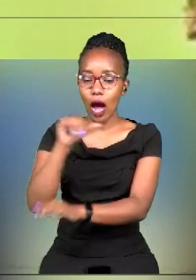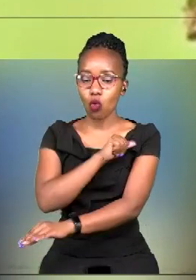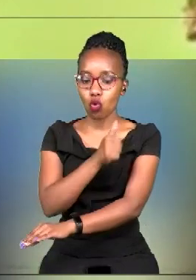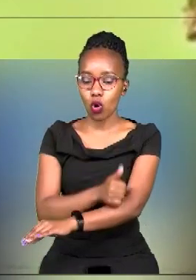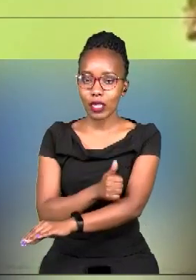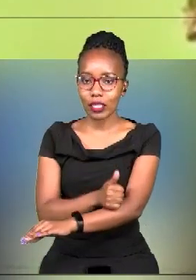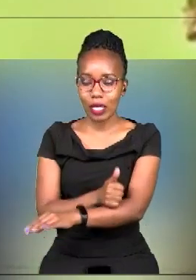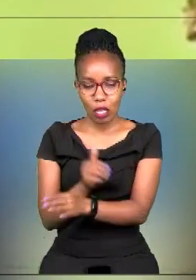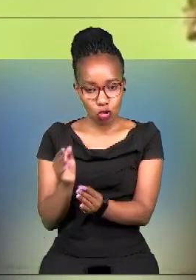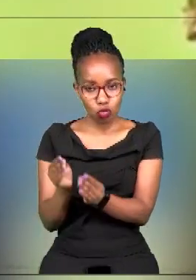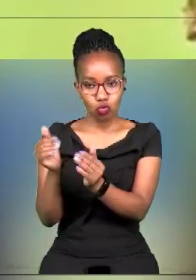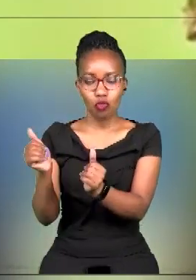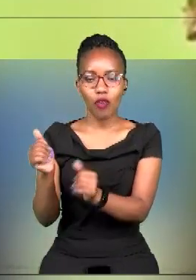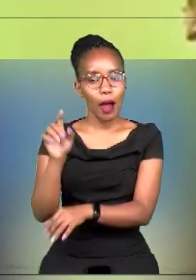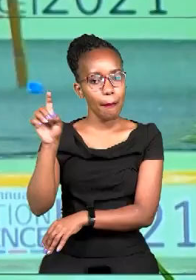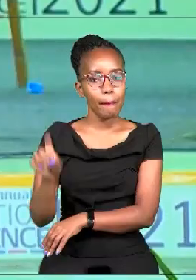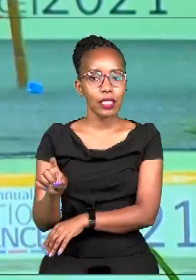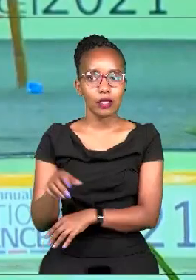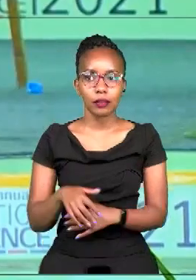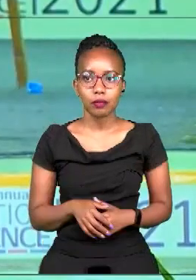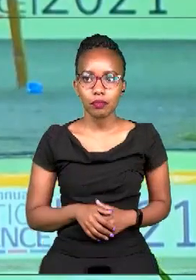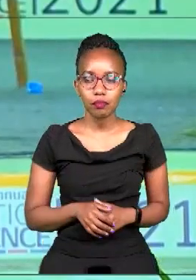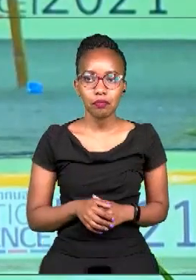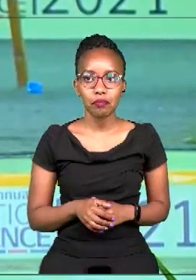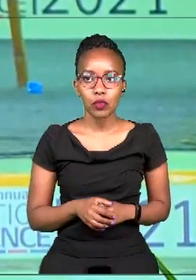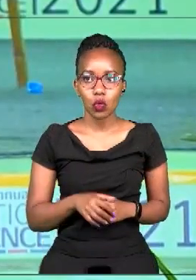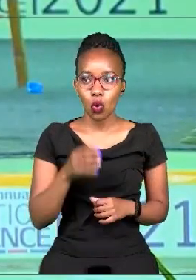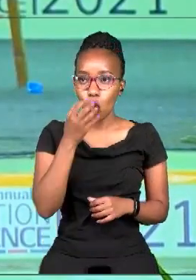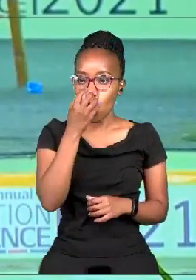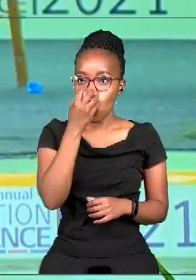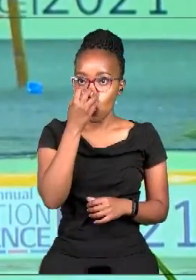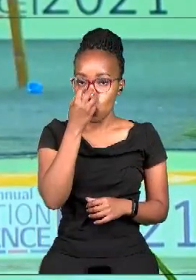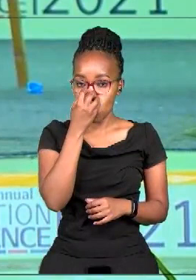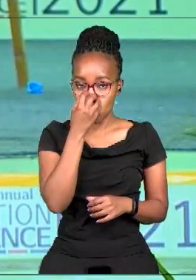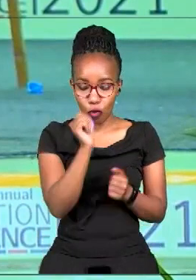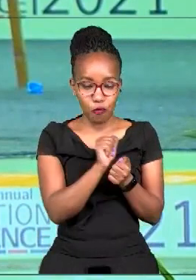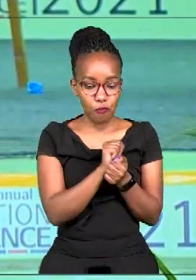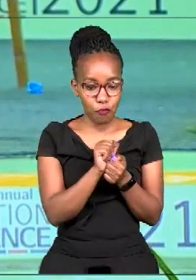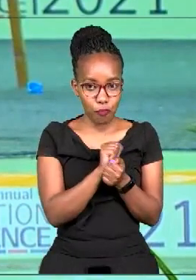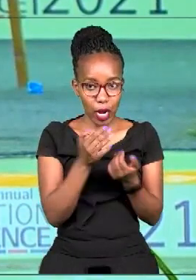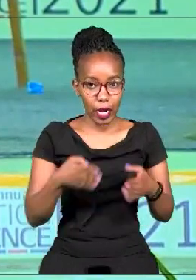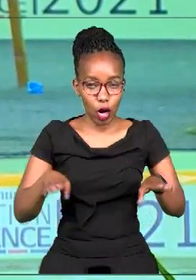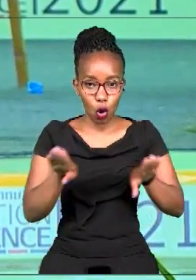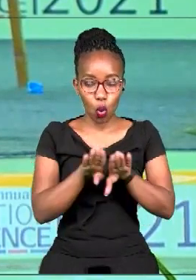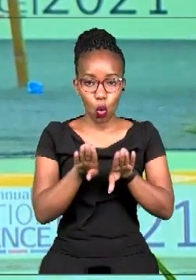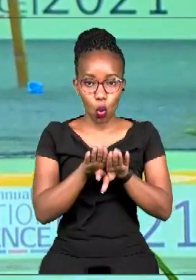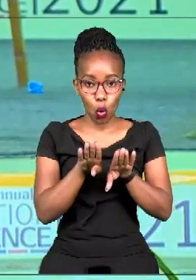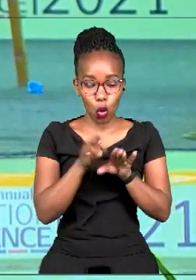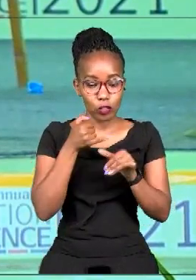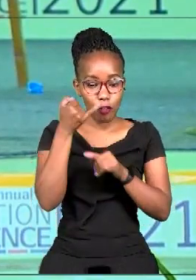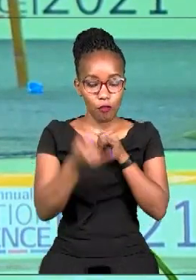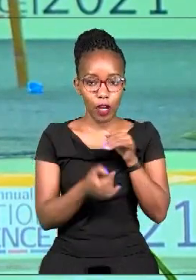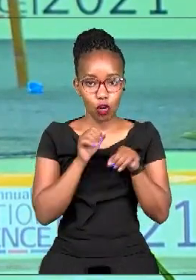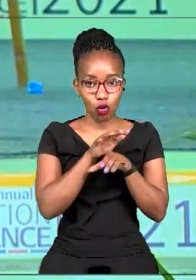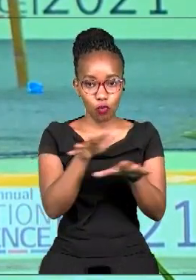to be addressed conclusively. Deputy President William Ruto will on Friday close this final annual devolution